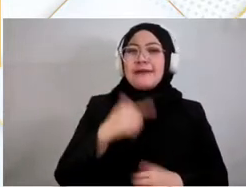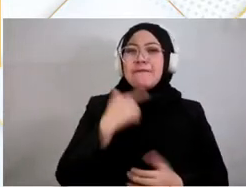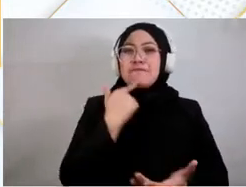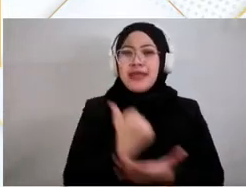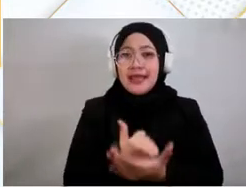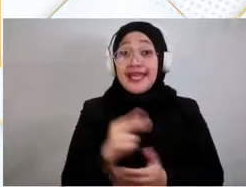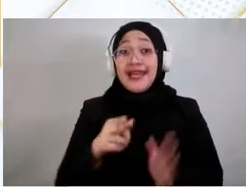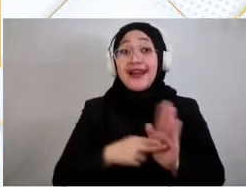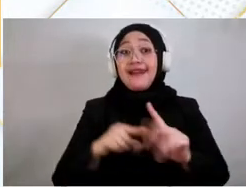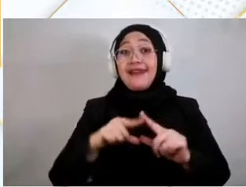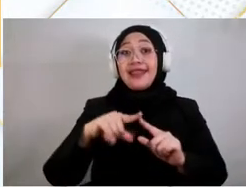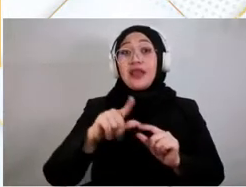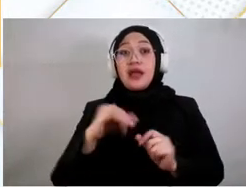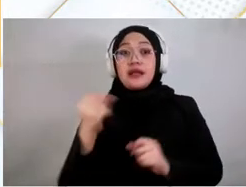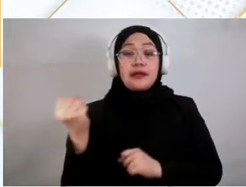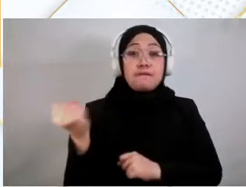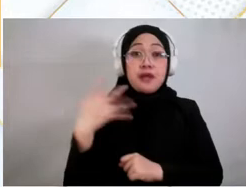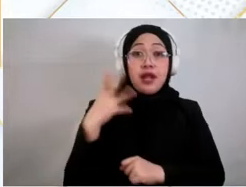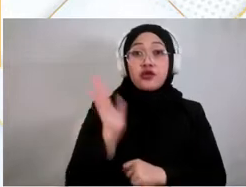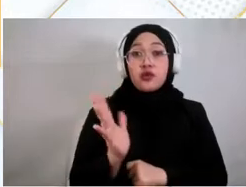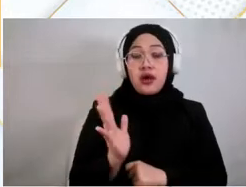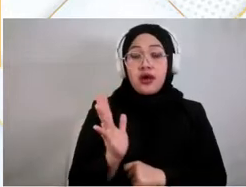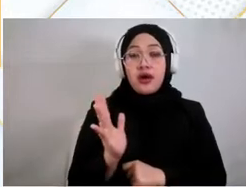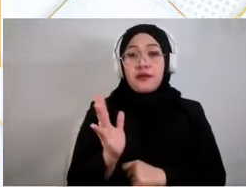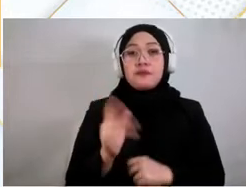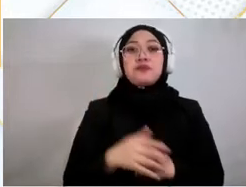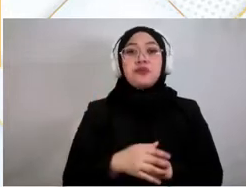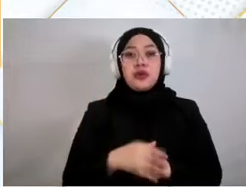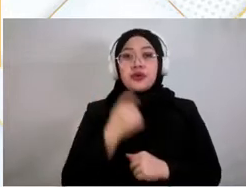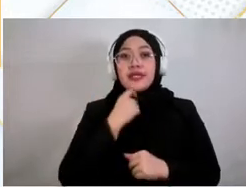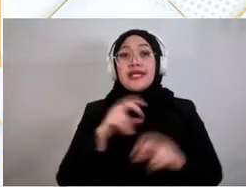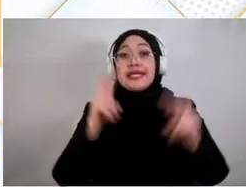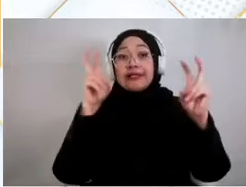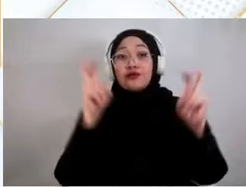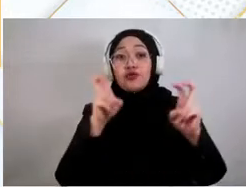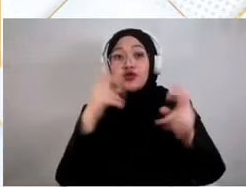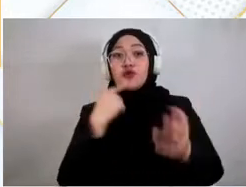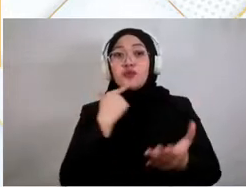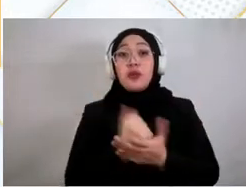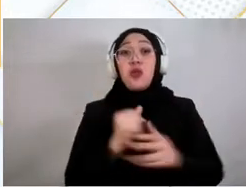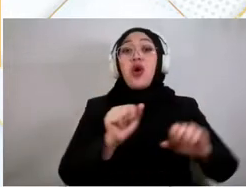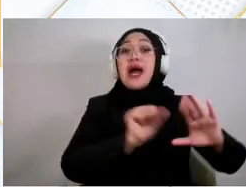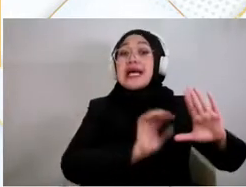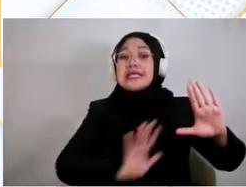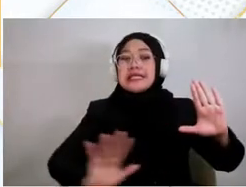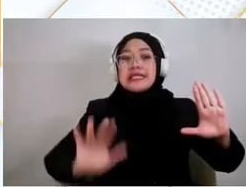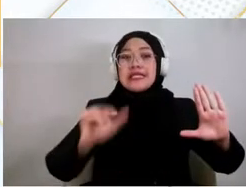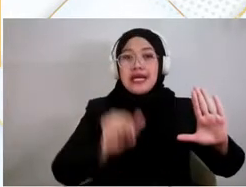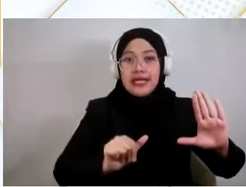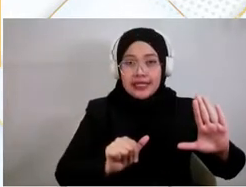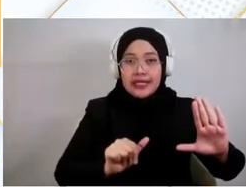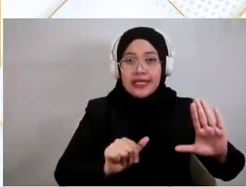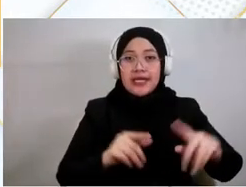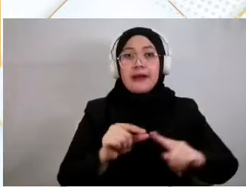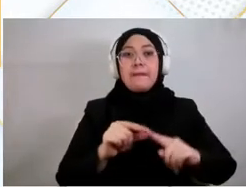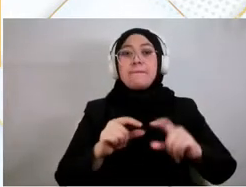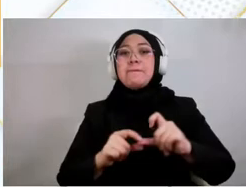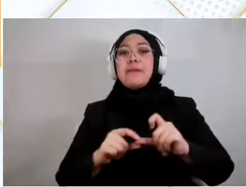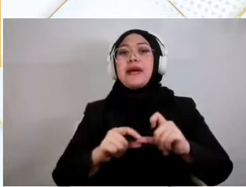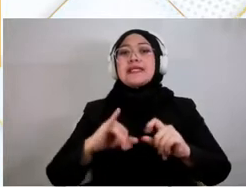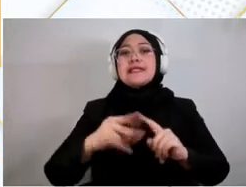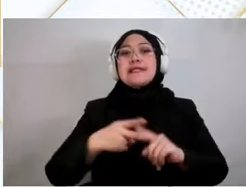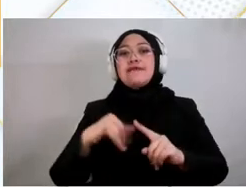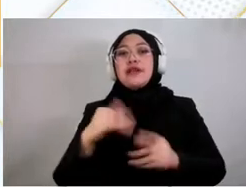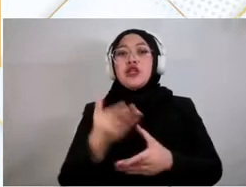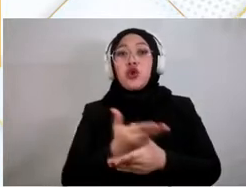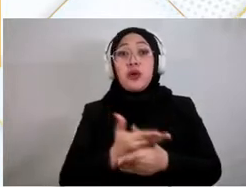has mentioned about maritime cooperation, maritime security issue, that ASEAN Outlook in the Pacific document